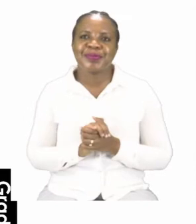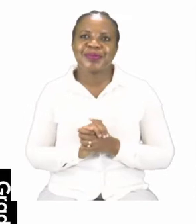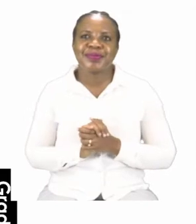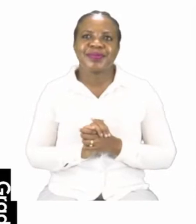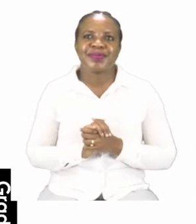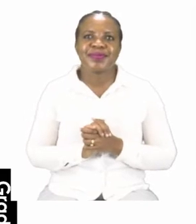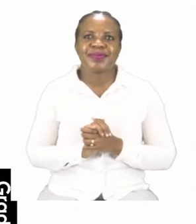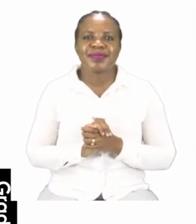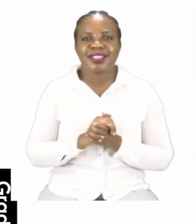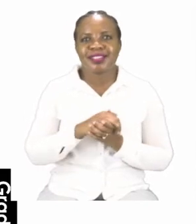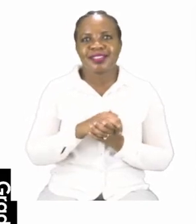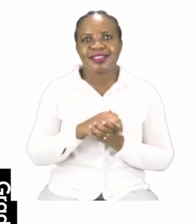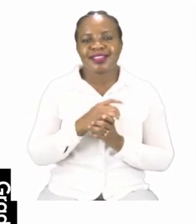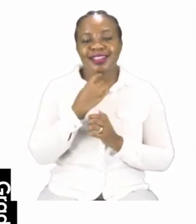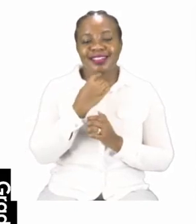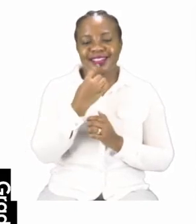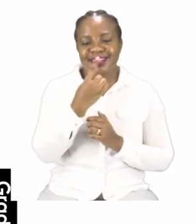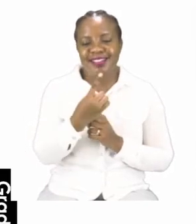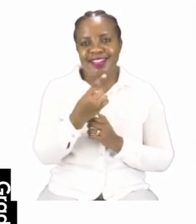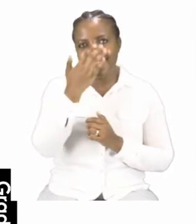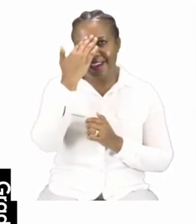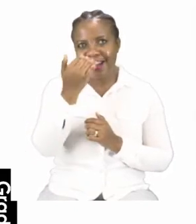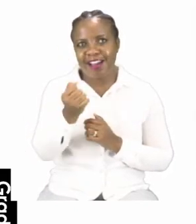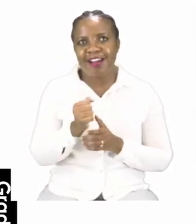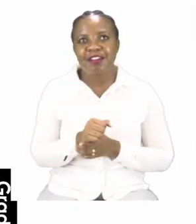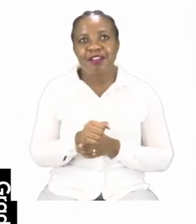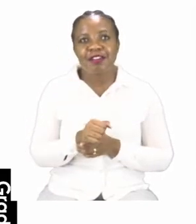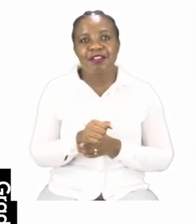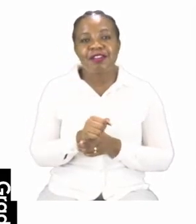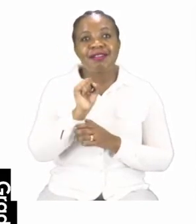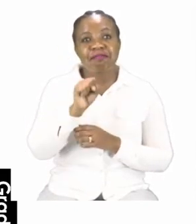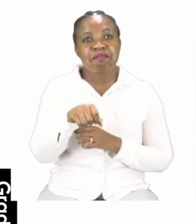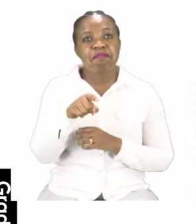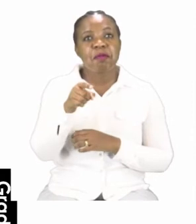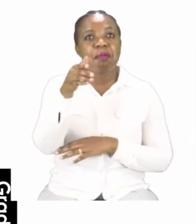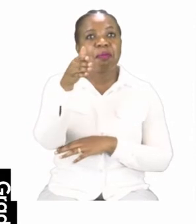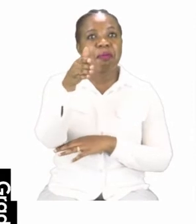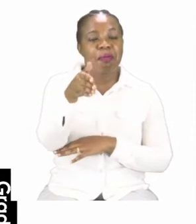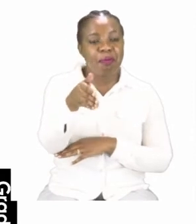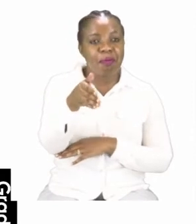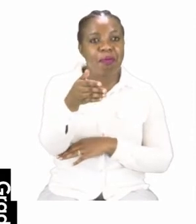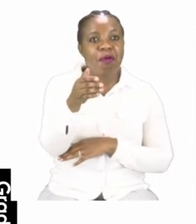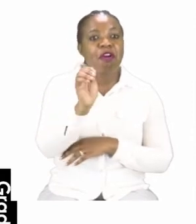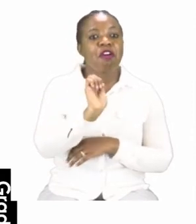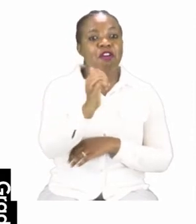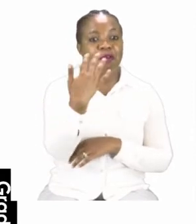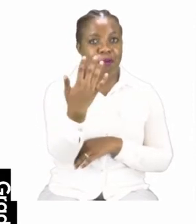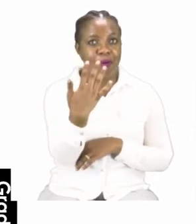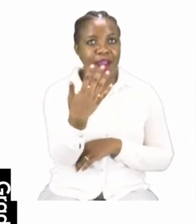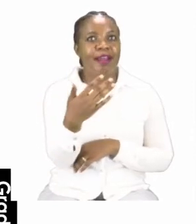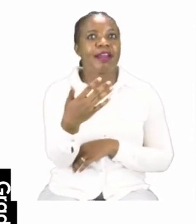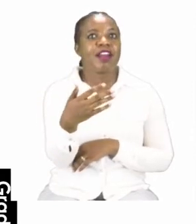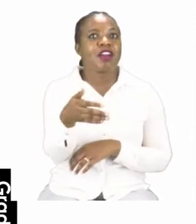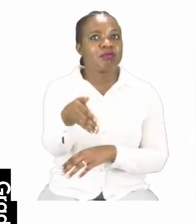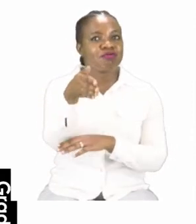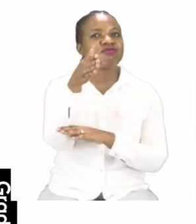Saying hello. Can you hold out your hand to a friend and shake their hand like an